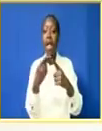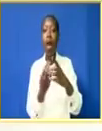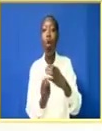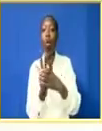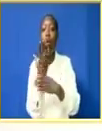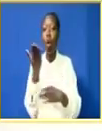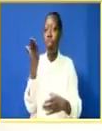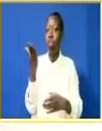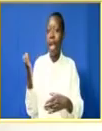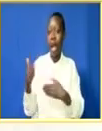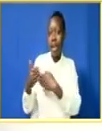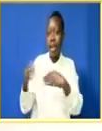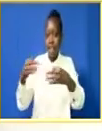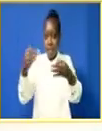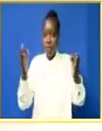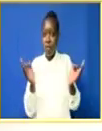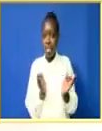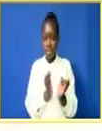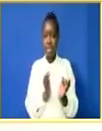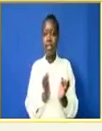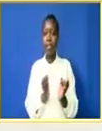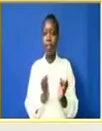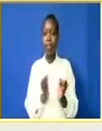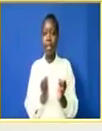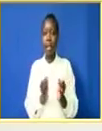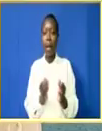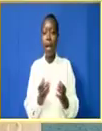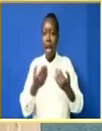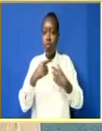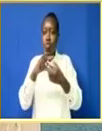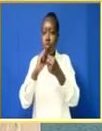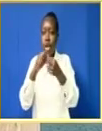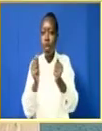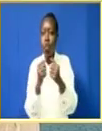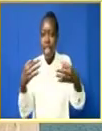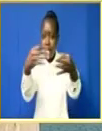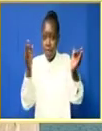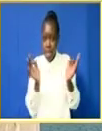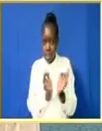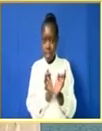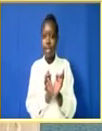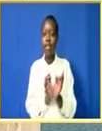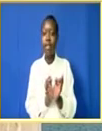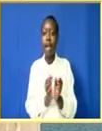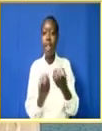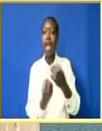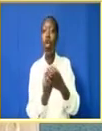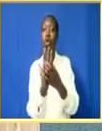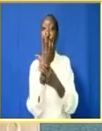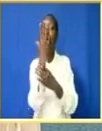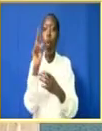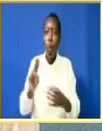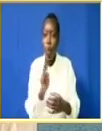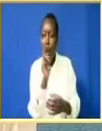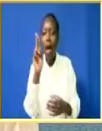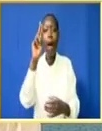are they have become like the part of the fence. Yeah, now that you mentioned that, yeah. Sideways. Yeah, I do have